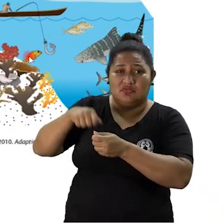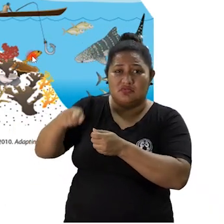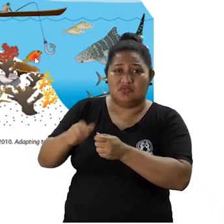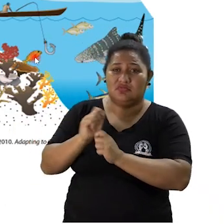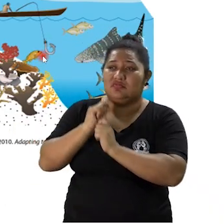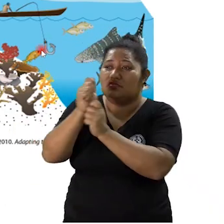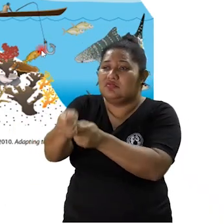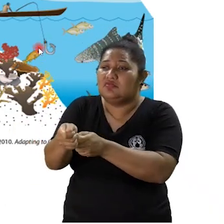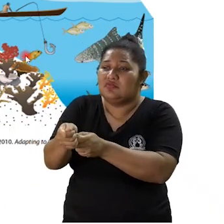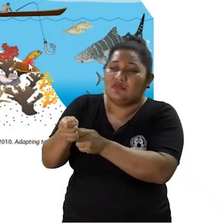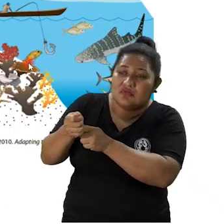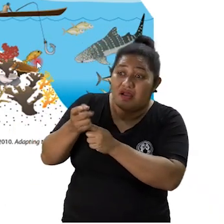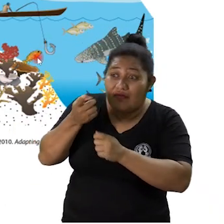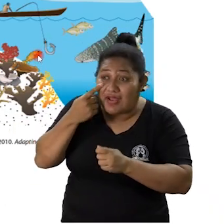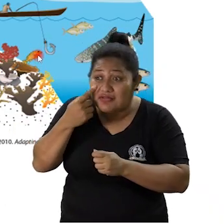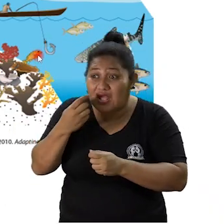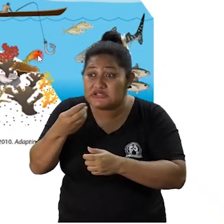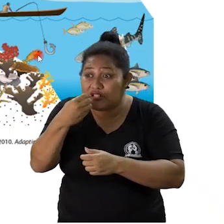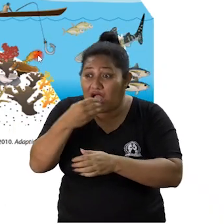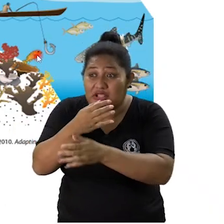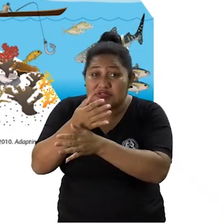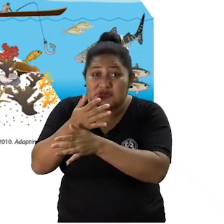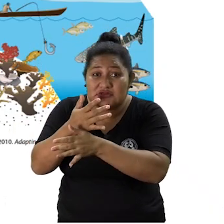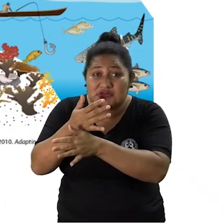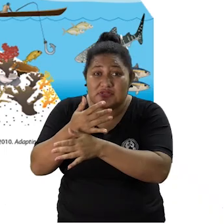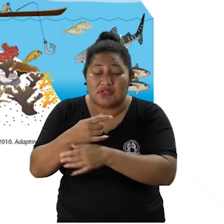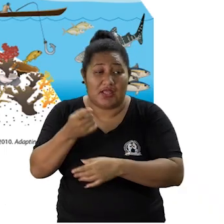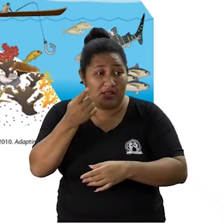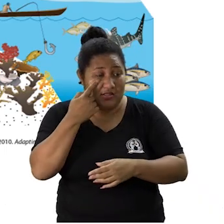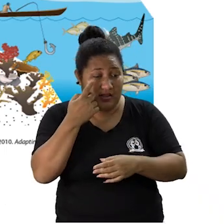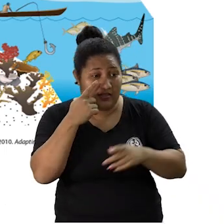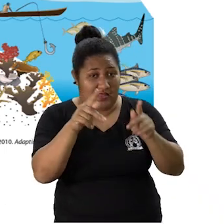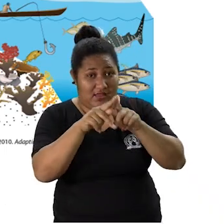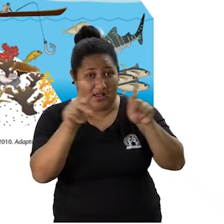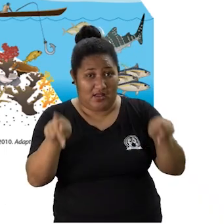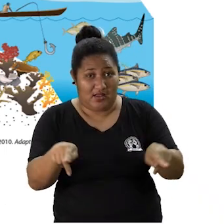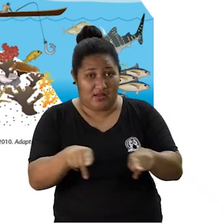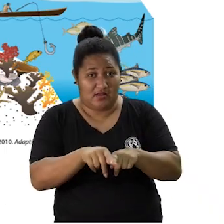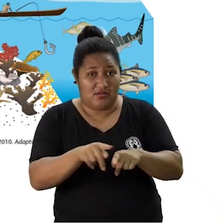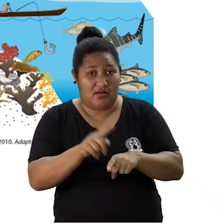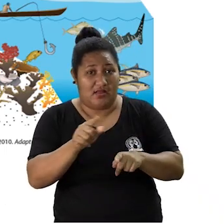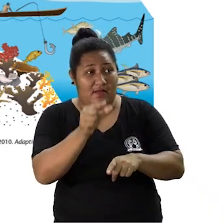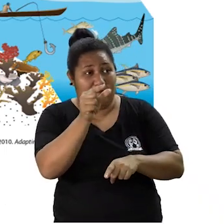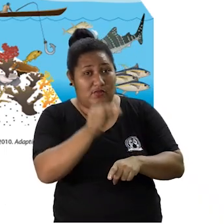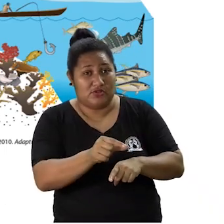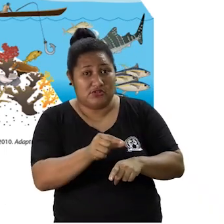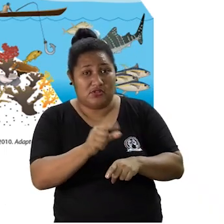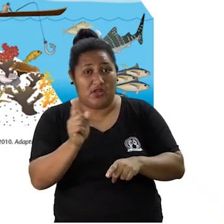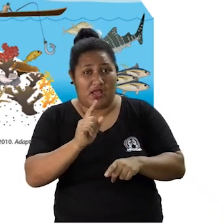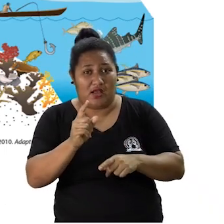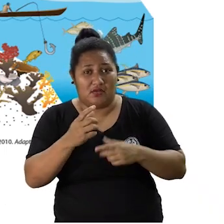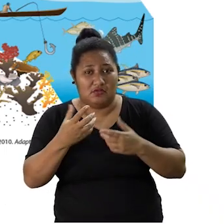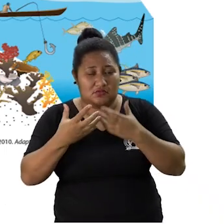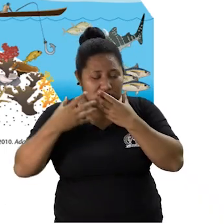lea. O le isi ata lea. O le tangata le modu I lalo le